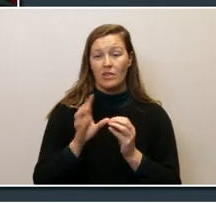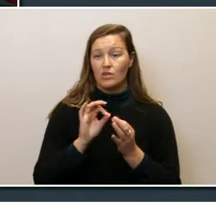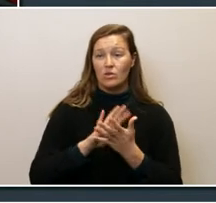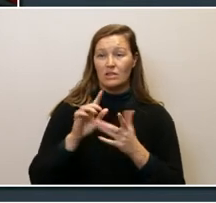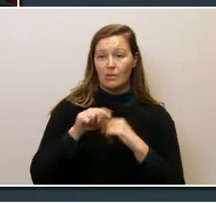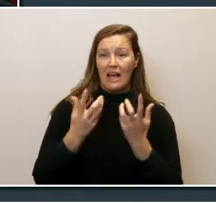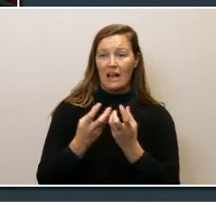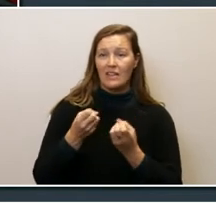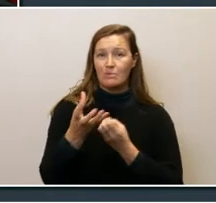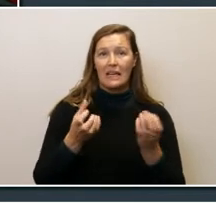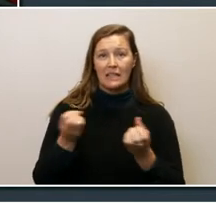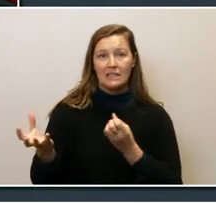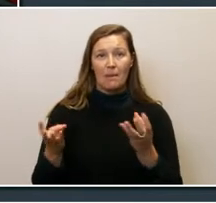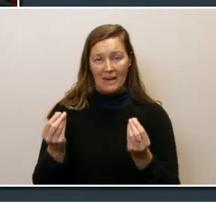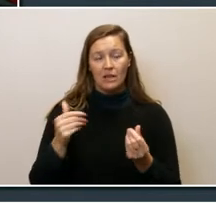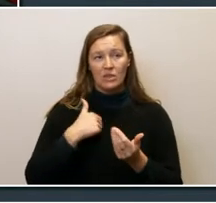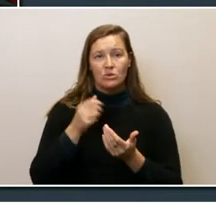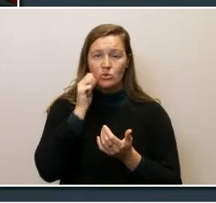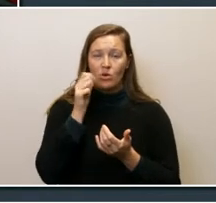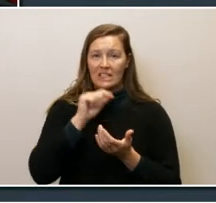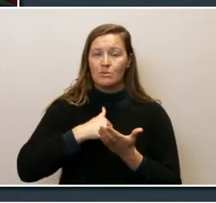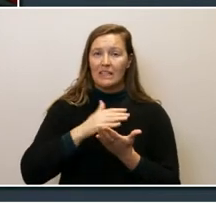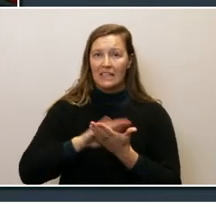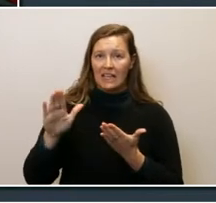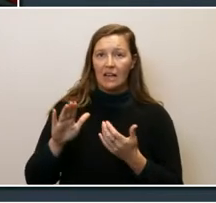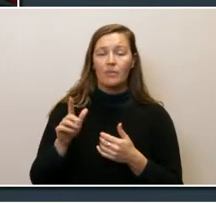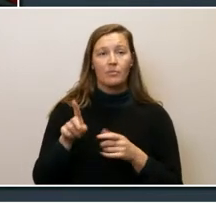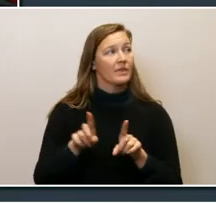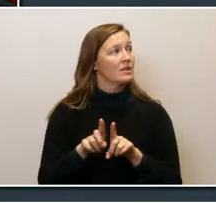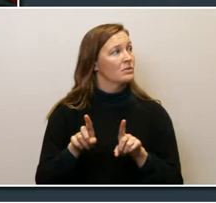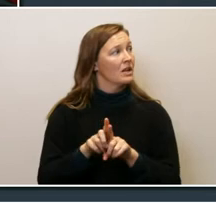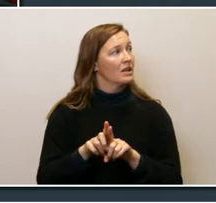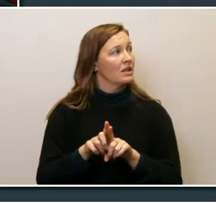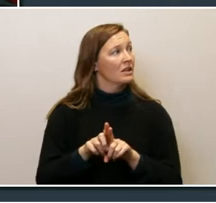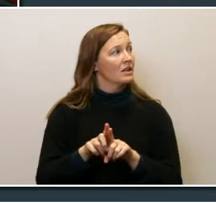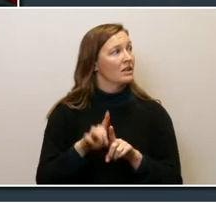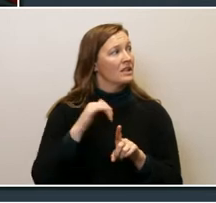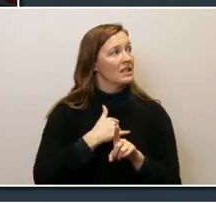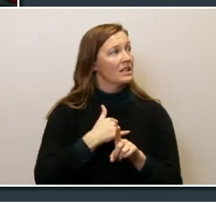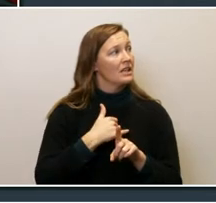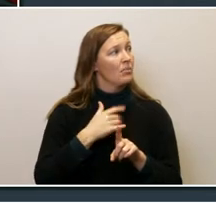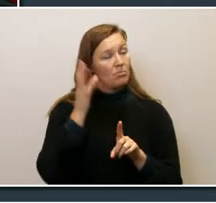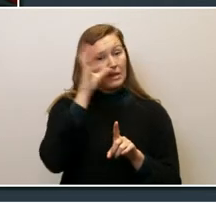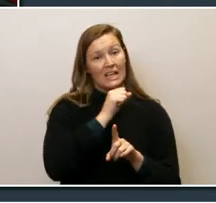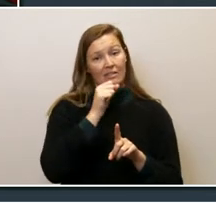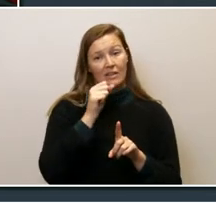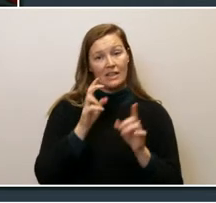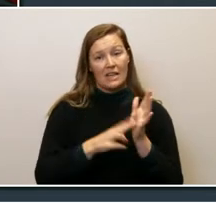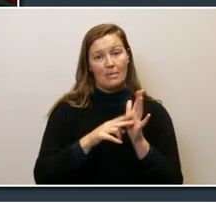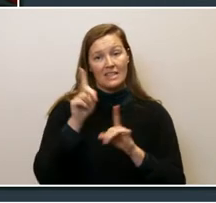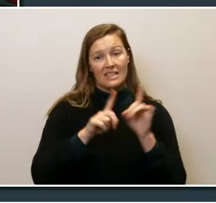money. I do absolutely believe there needs to be a level of transparency, but I also believe that the Napier City Council needs